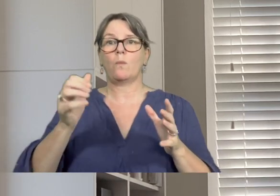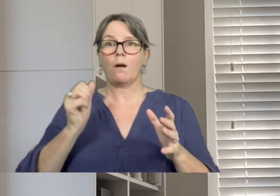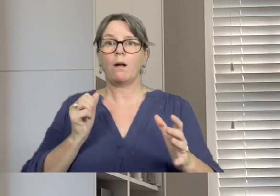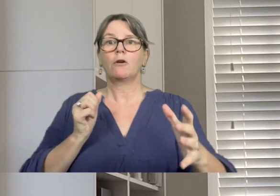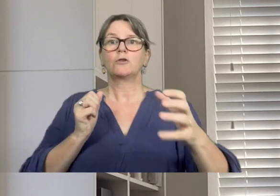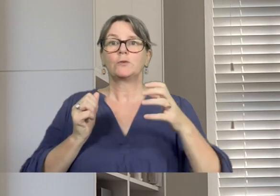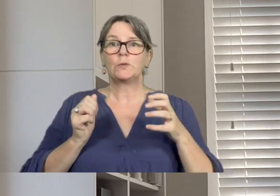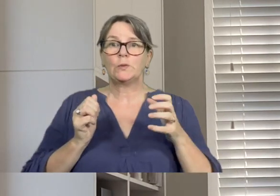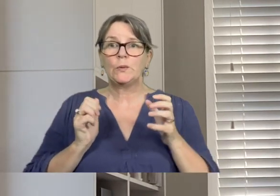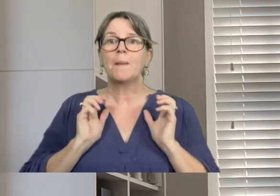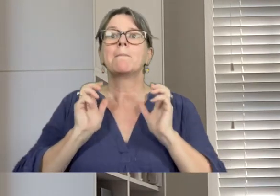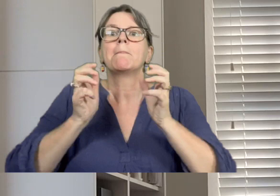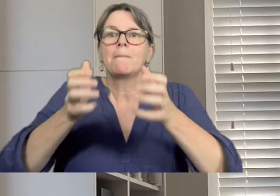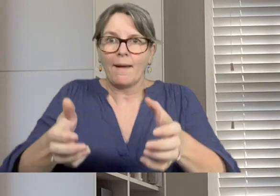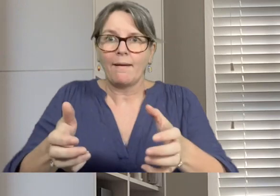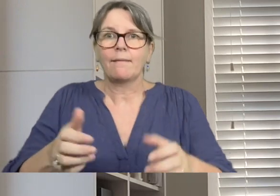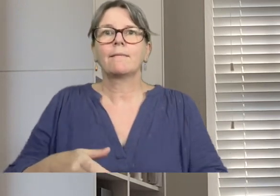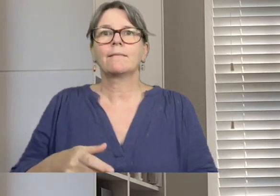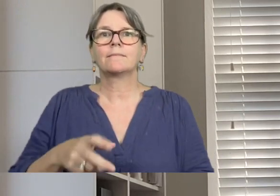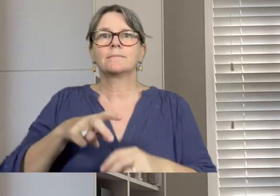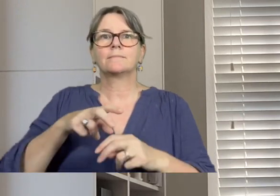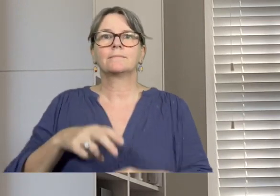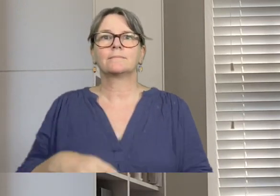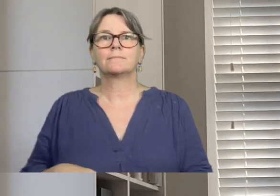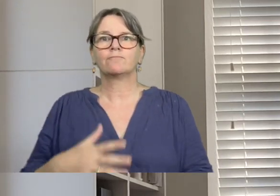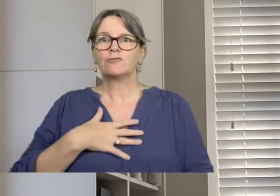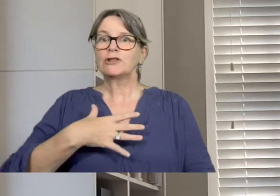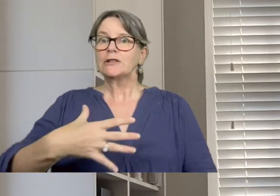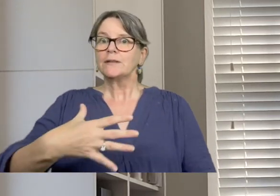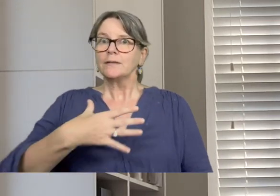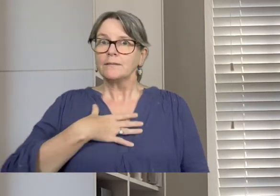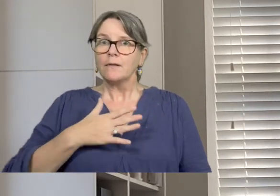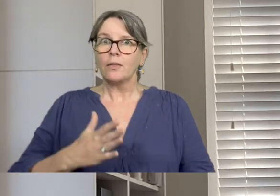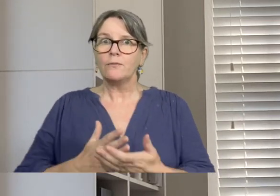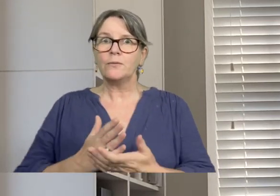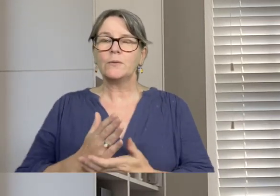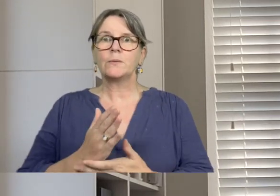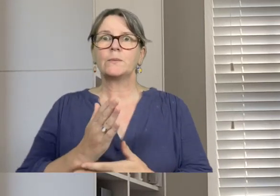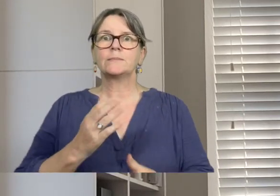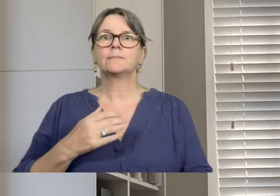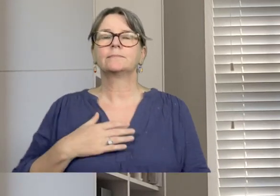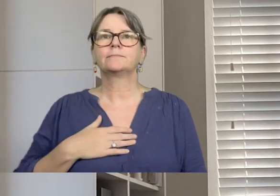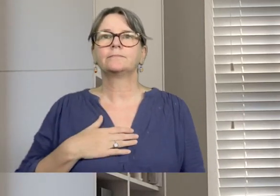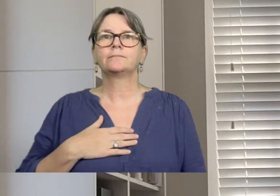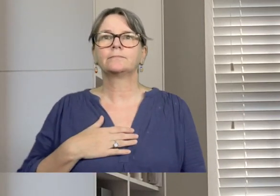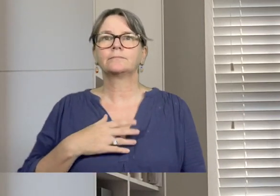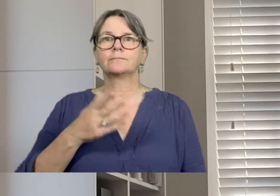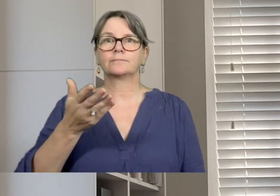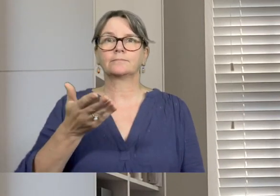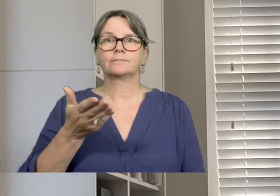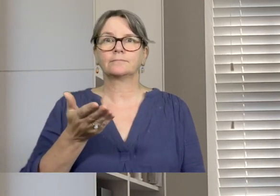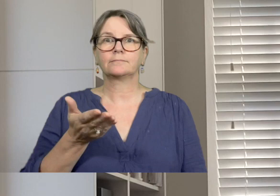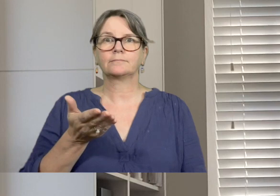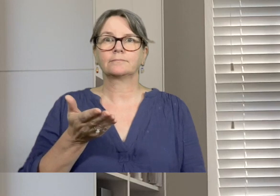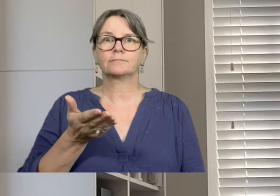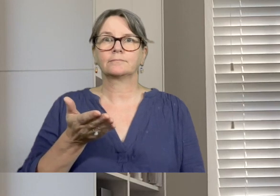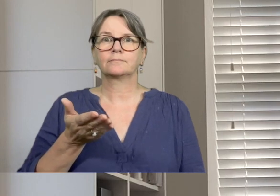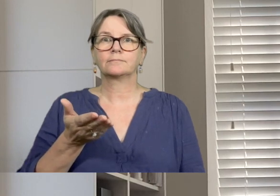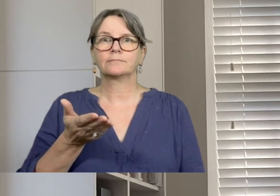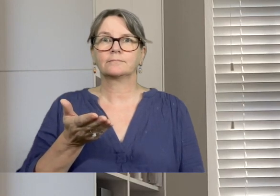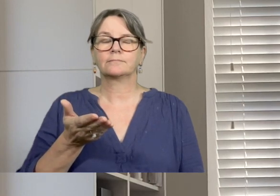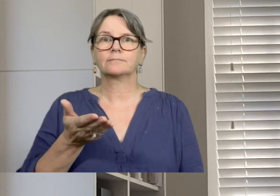Breathe in those knees and breath out. 2 more, little breath in and breathe